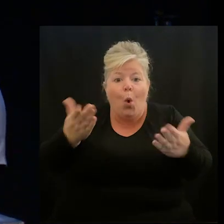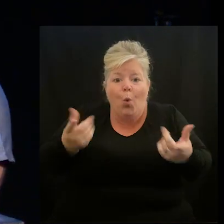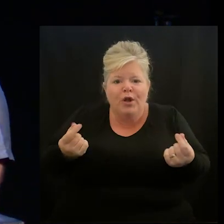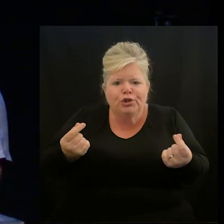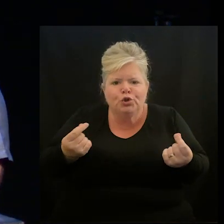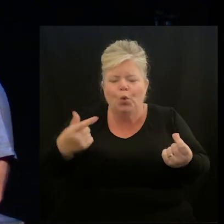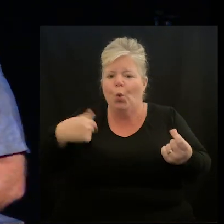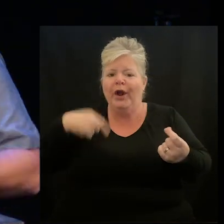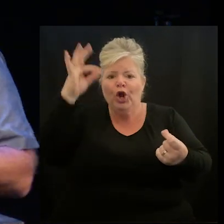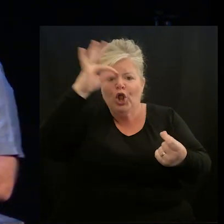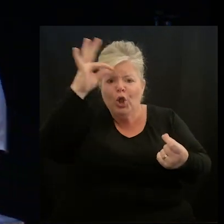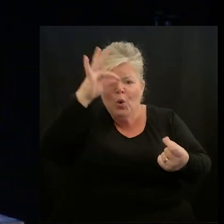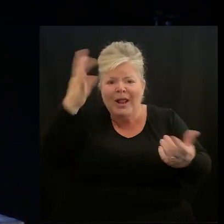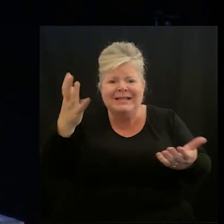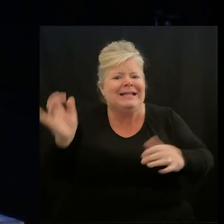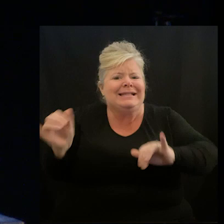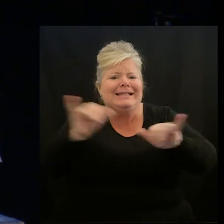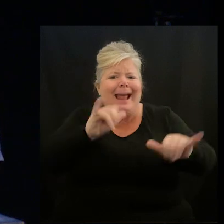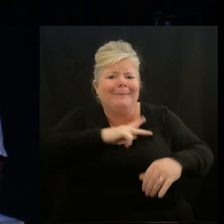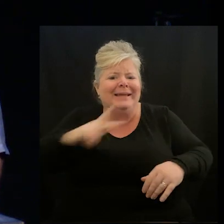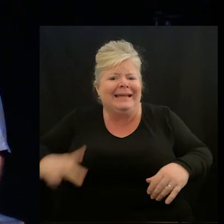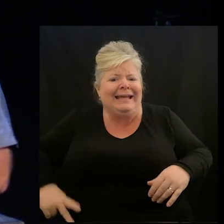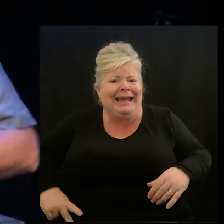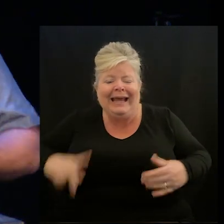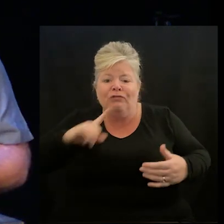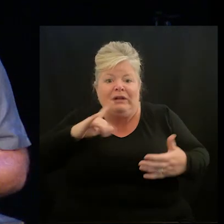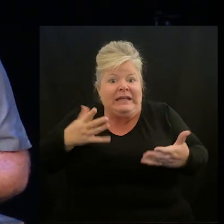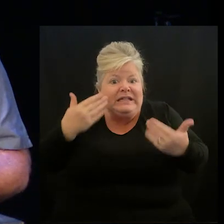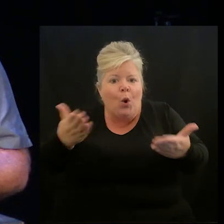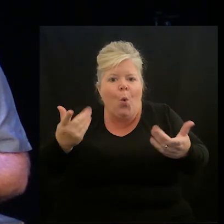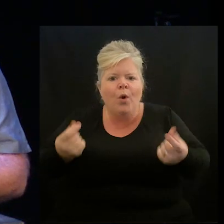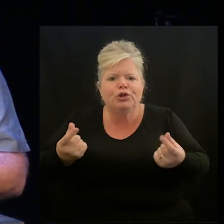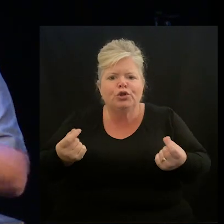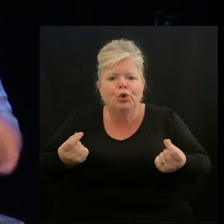clueless, we're powerless. The king was desperate. And